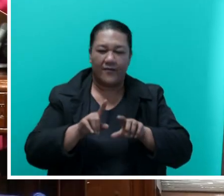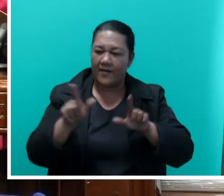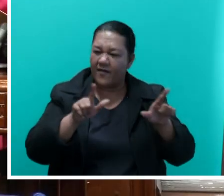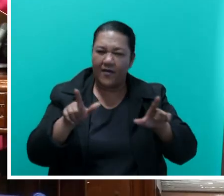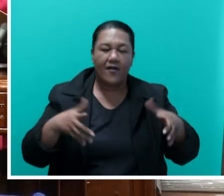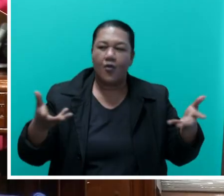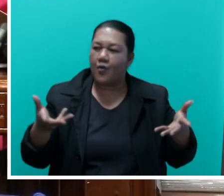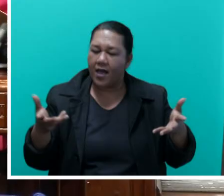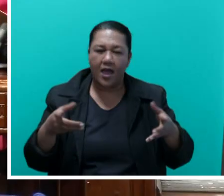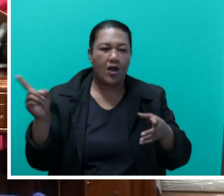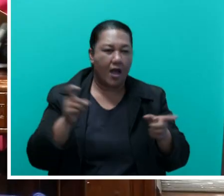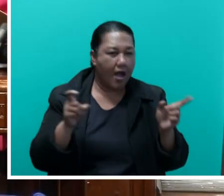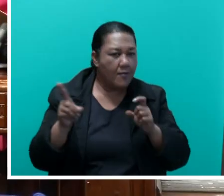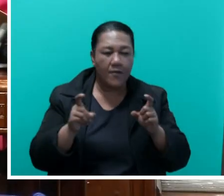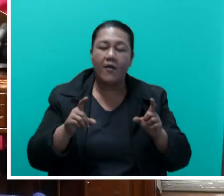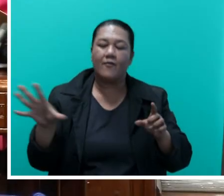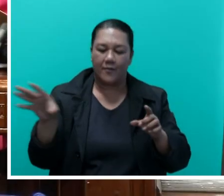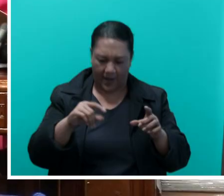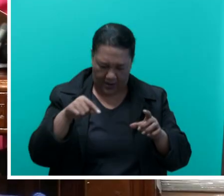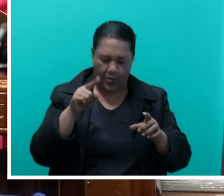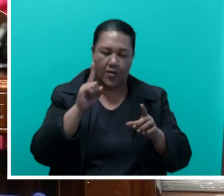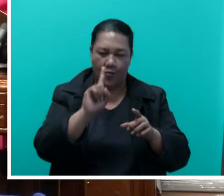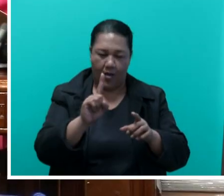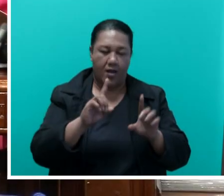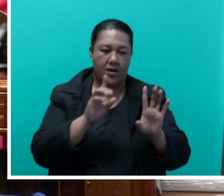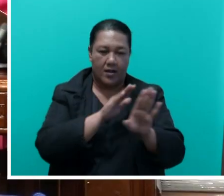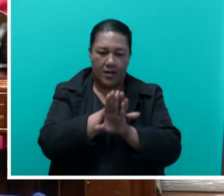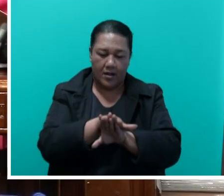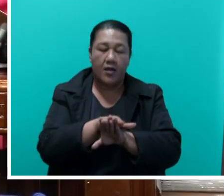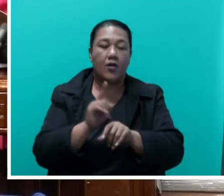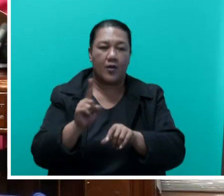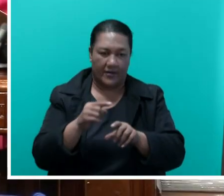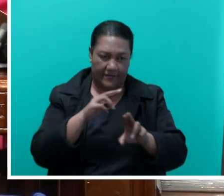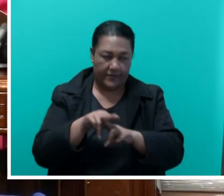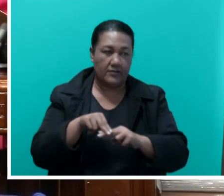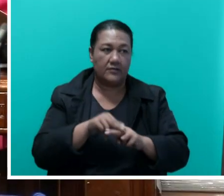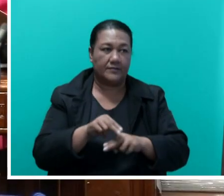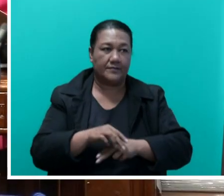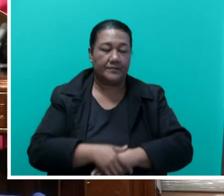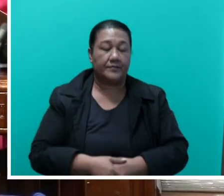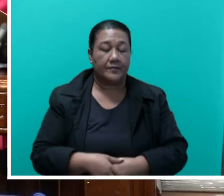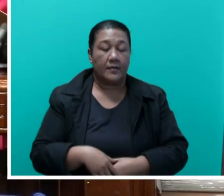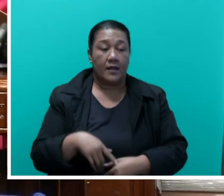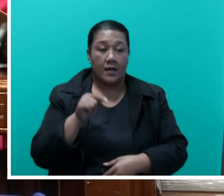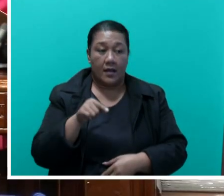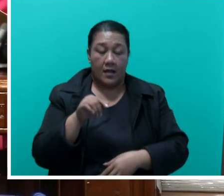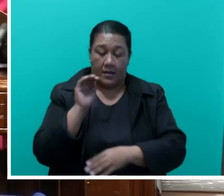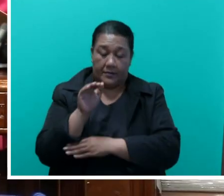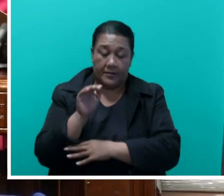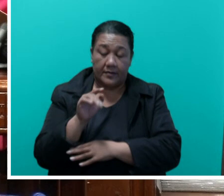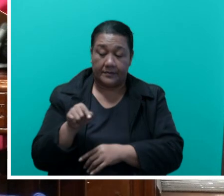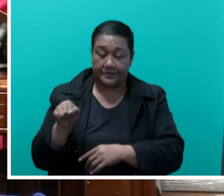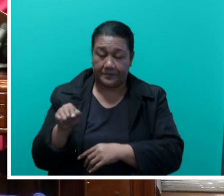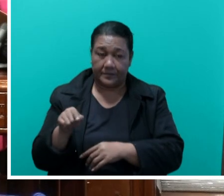us. Mr. Speaker, touching briefly on the foreign affairs aspect of my portfolio, we now